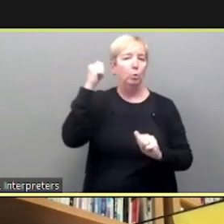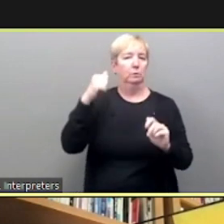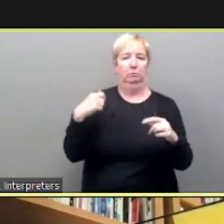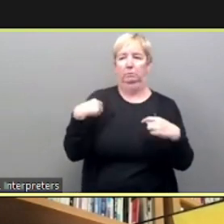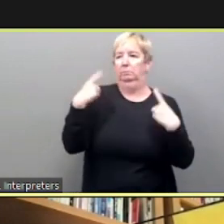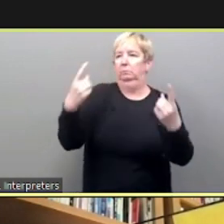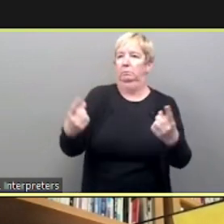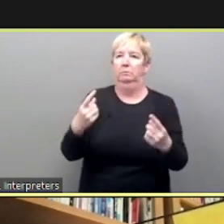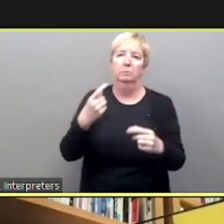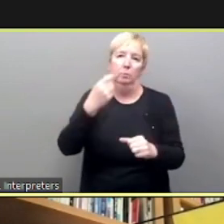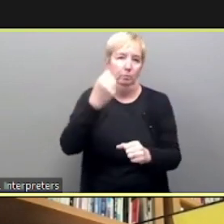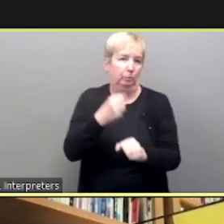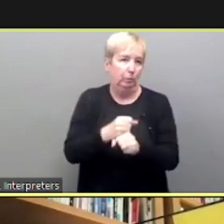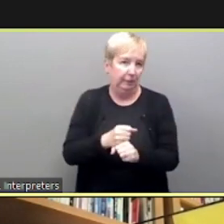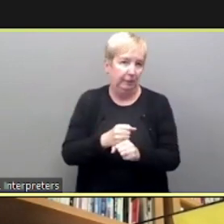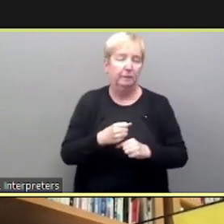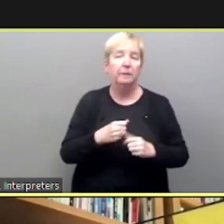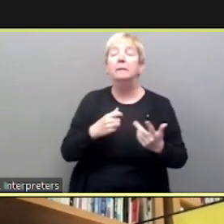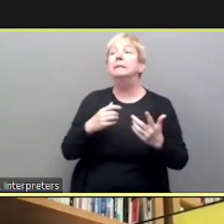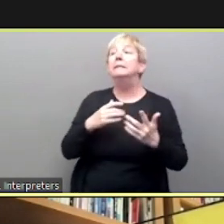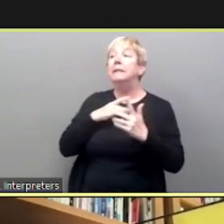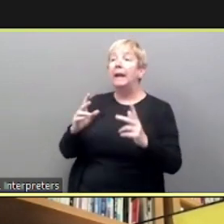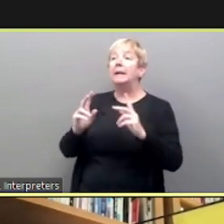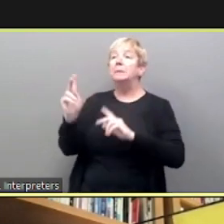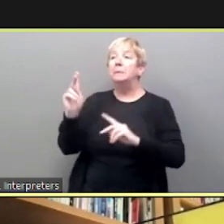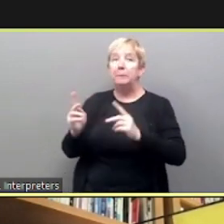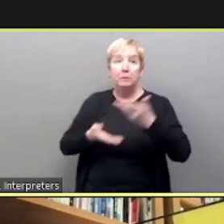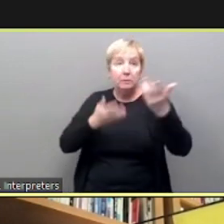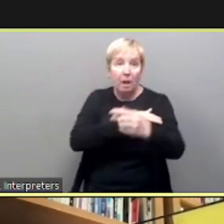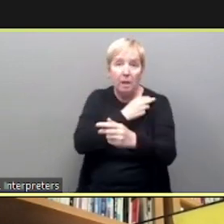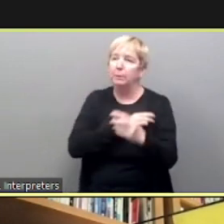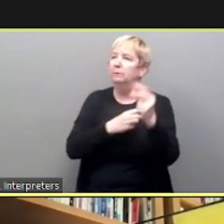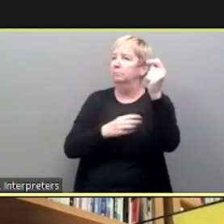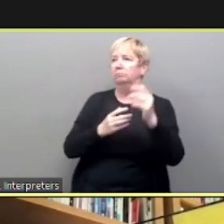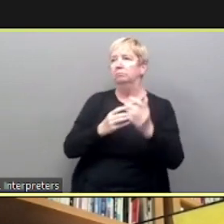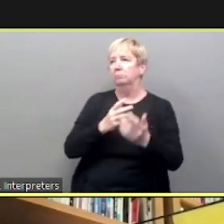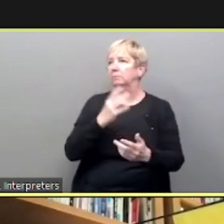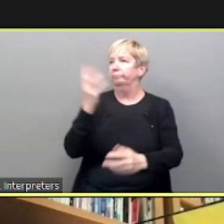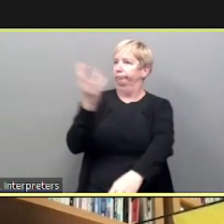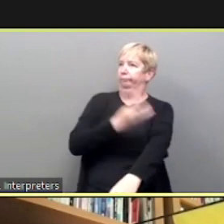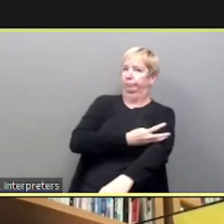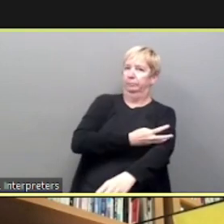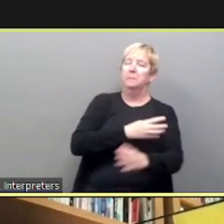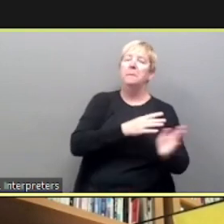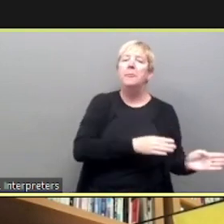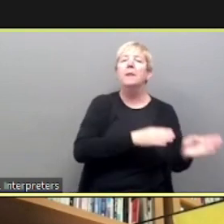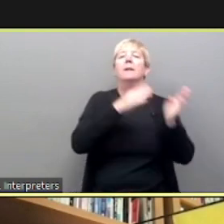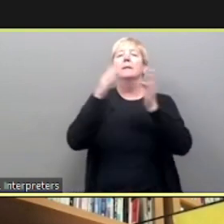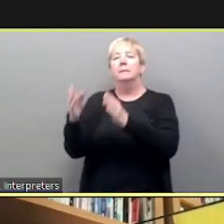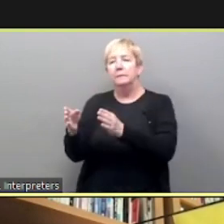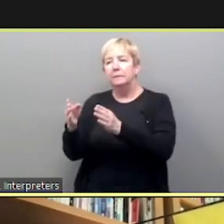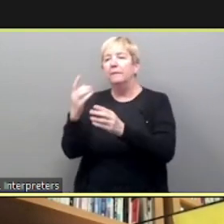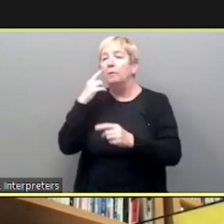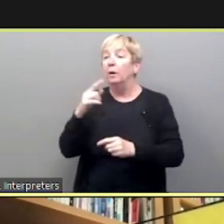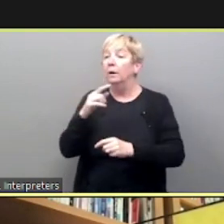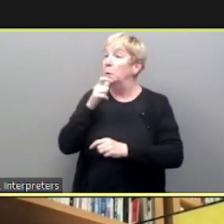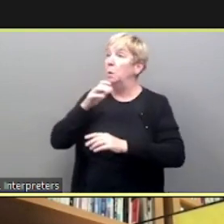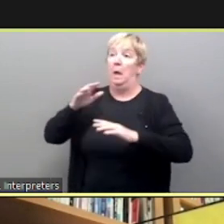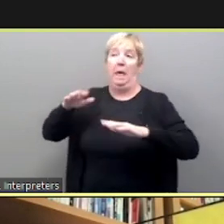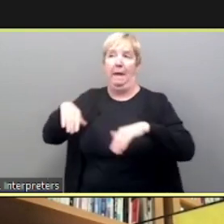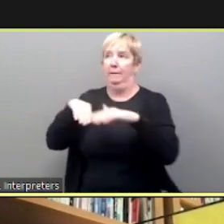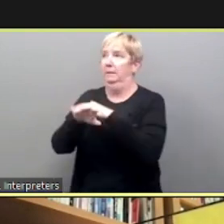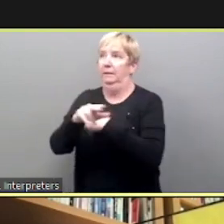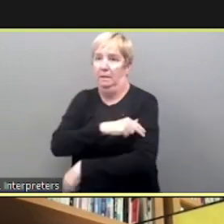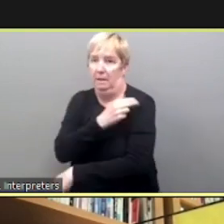doing well, almost everyone who gets admitted. But then on the outpatient side, and we've really been pushing this, you can see there are 2